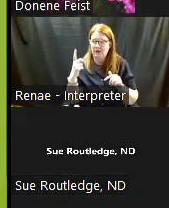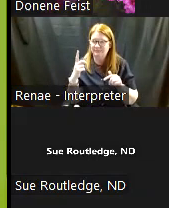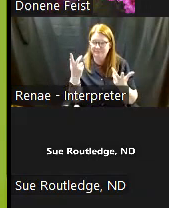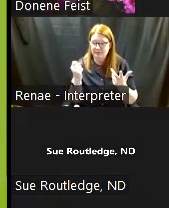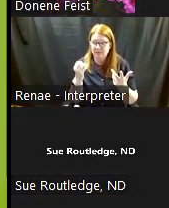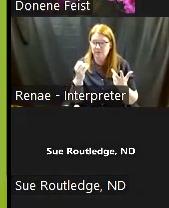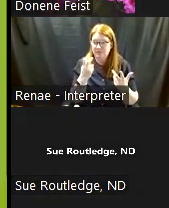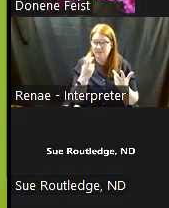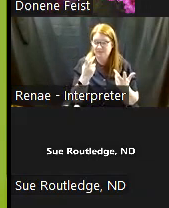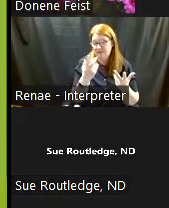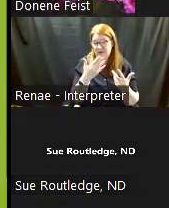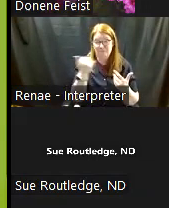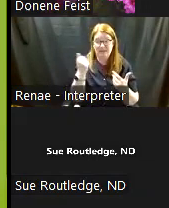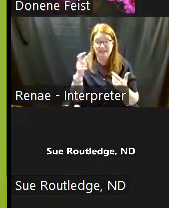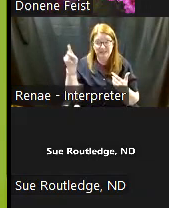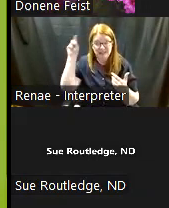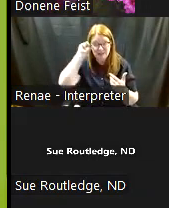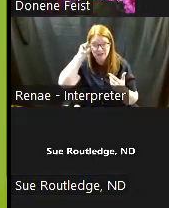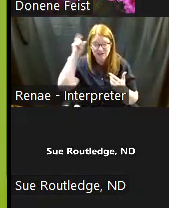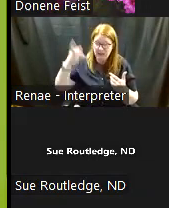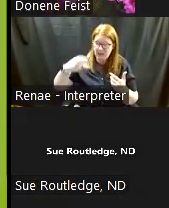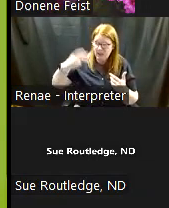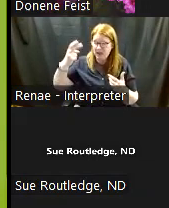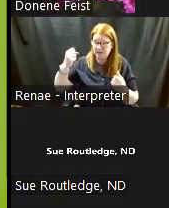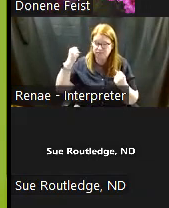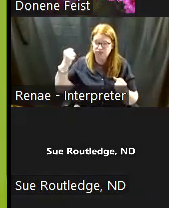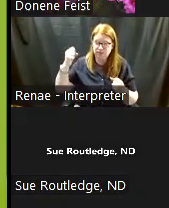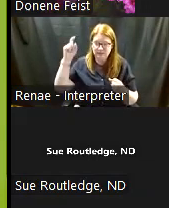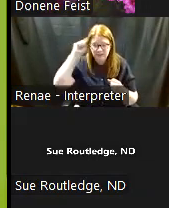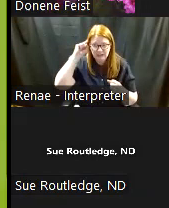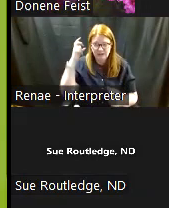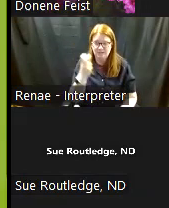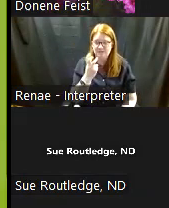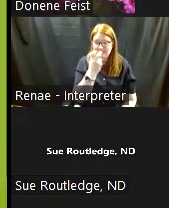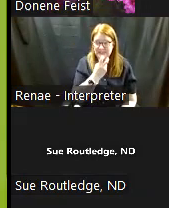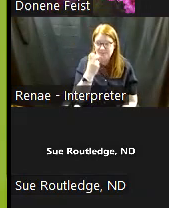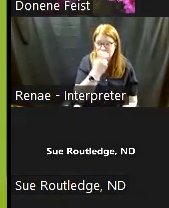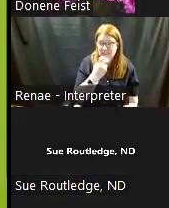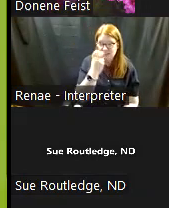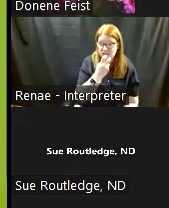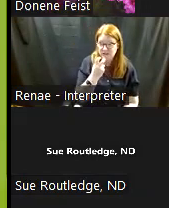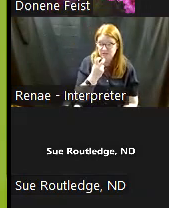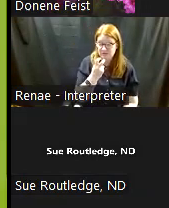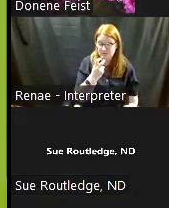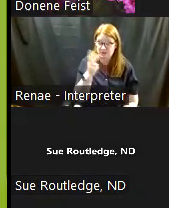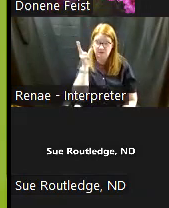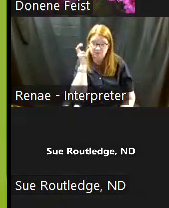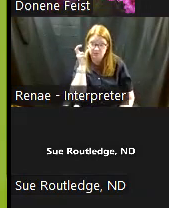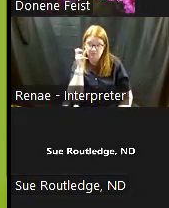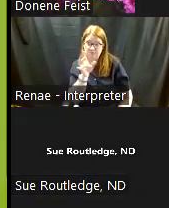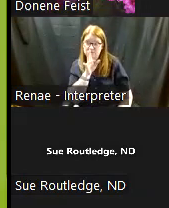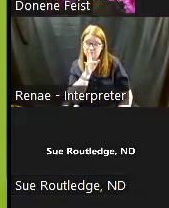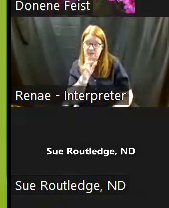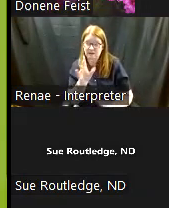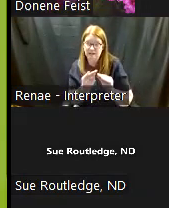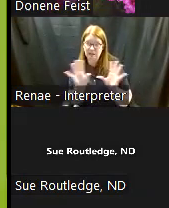will still, even with the best hearing aids, the most high power hearing aids that we have, speech will not be represented clearly, and especially soft speech